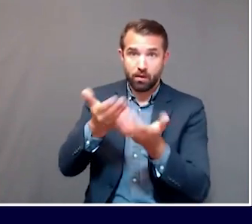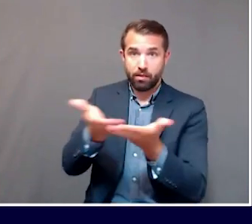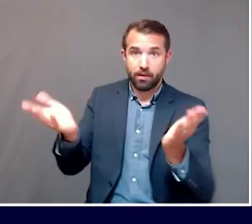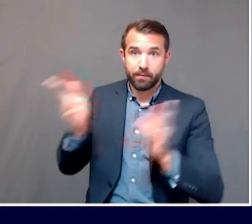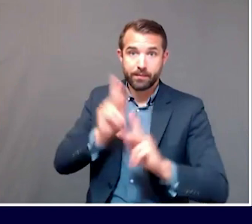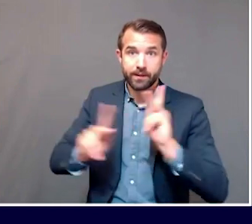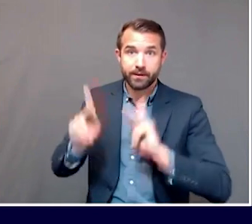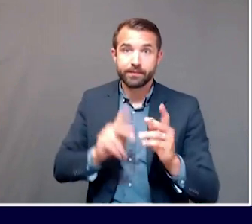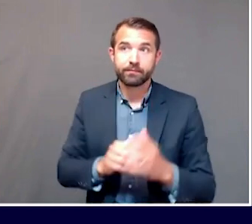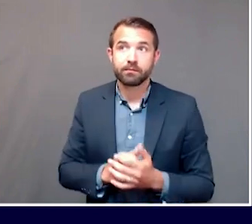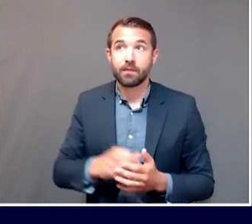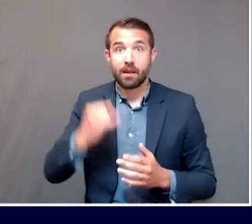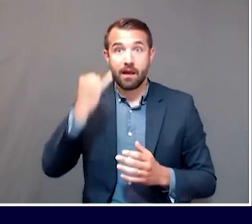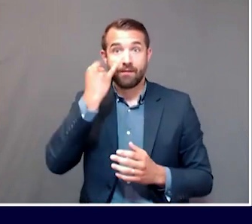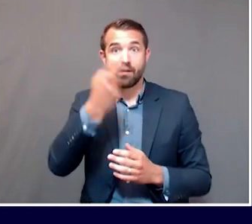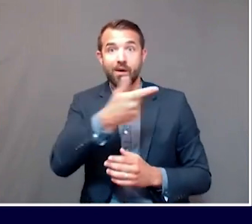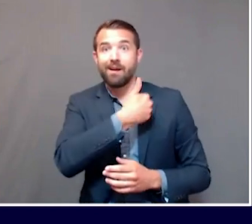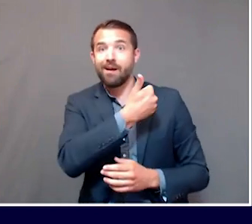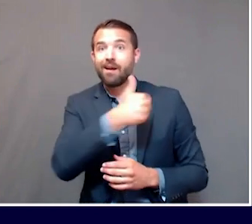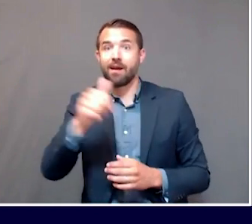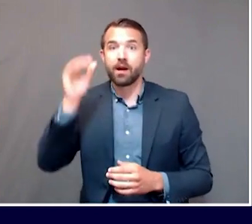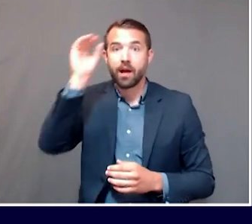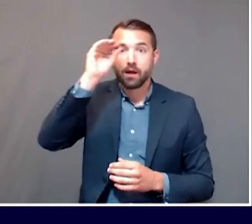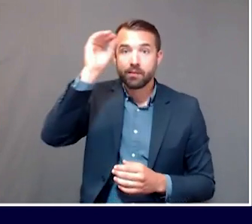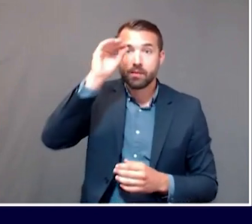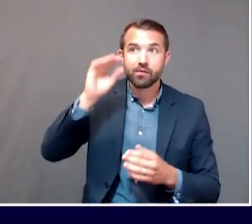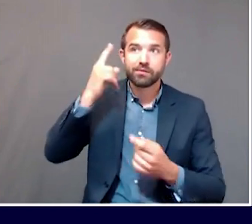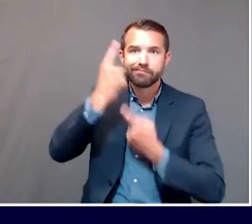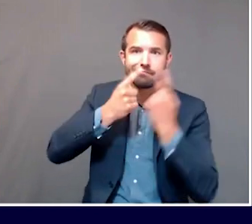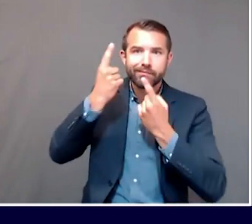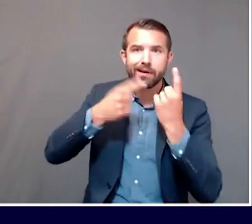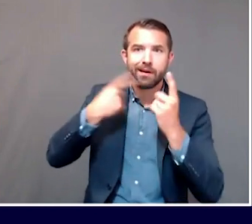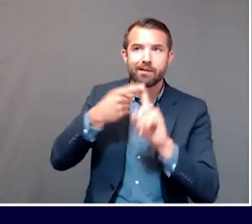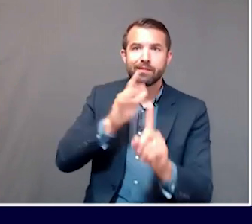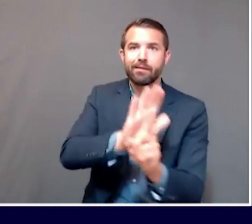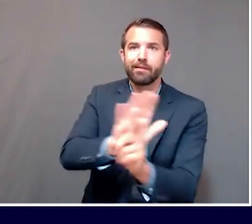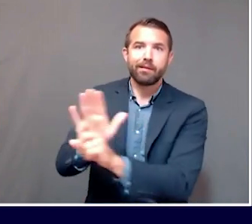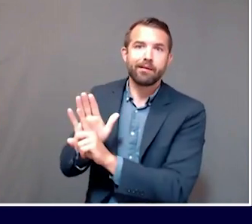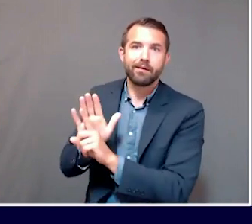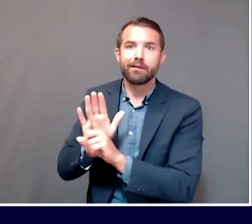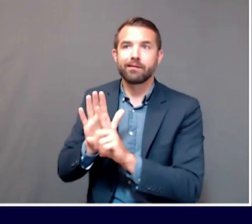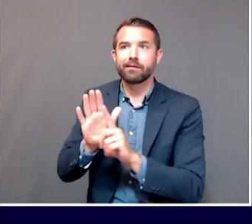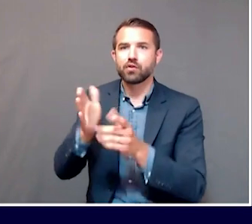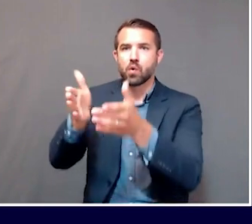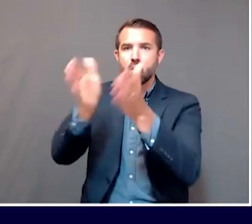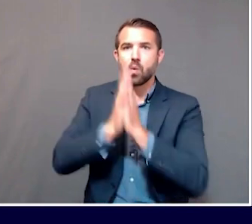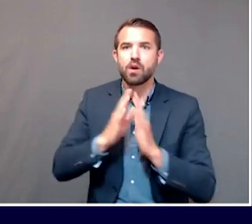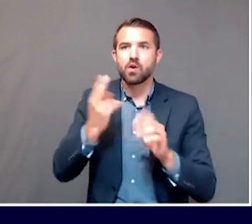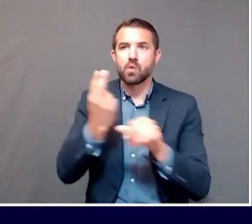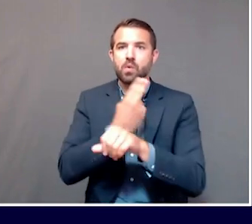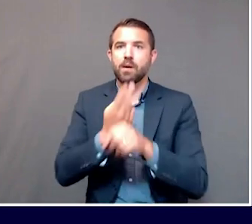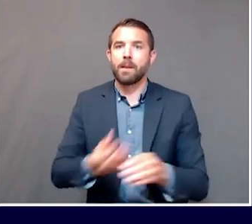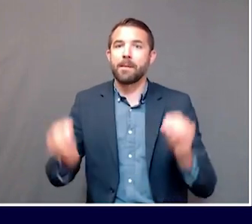thoughts about their specific requests about using more of the CARES Act money to help Black communities.